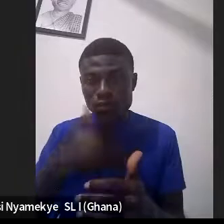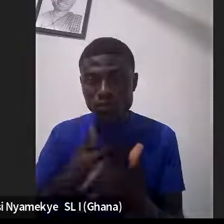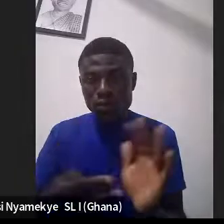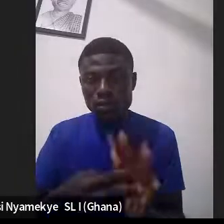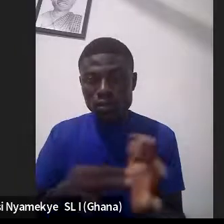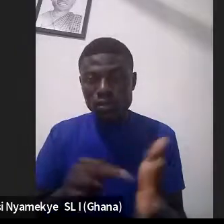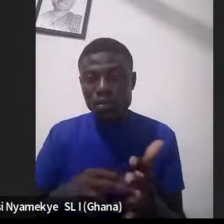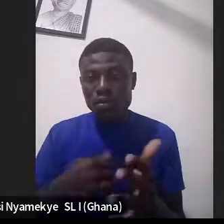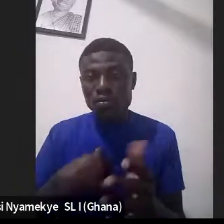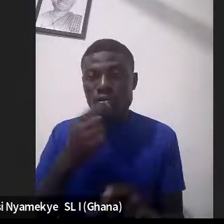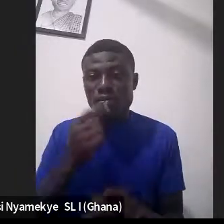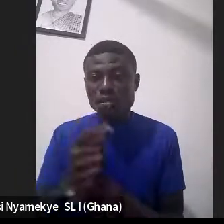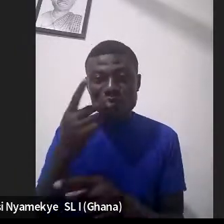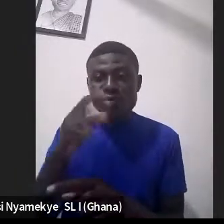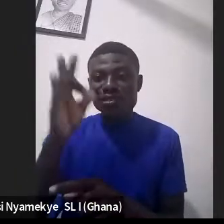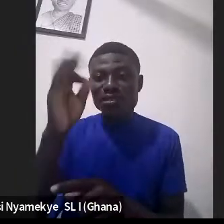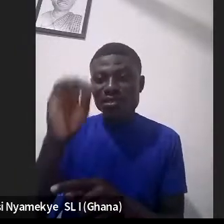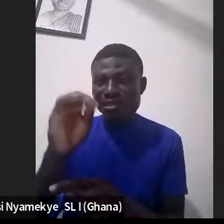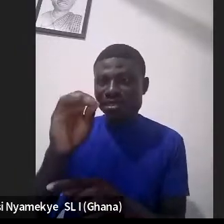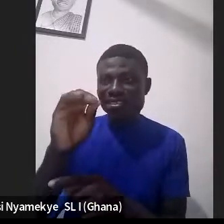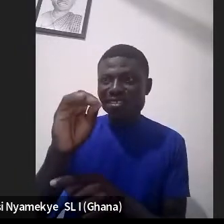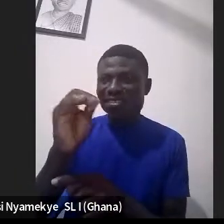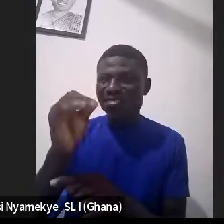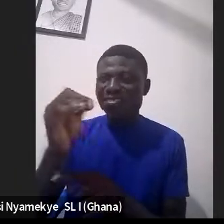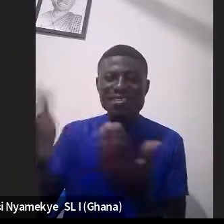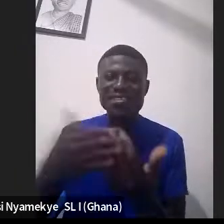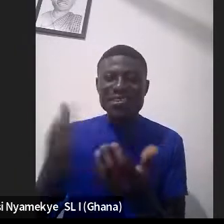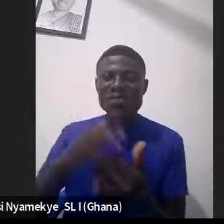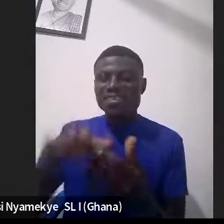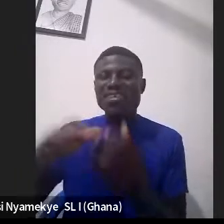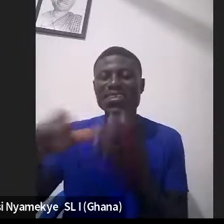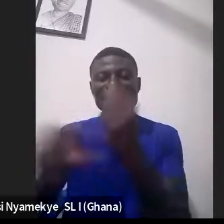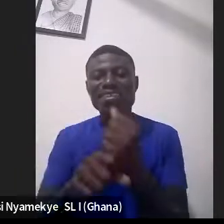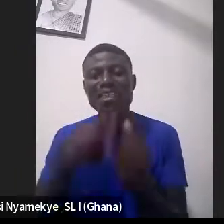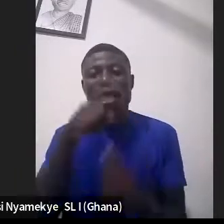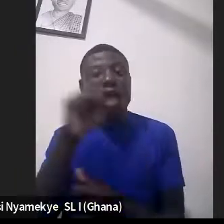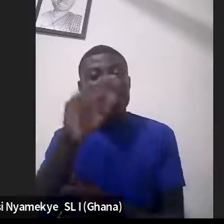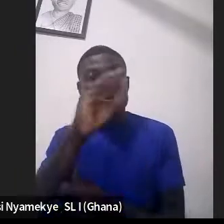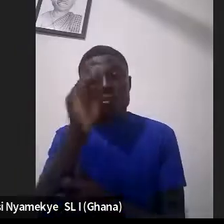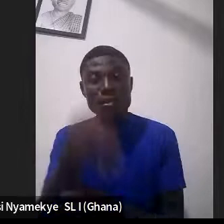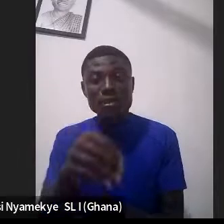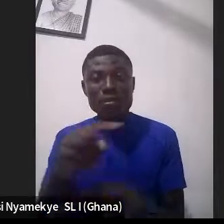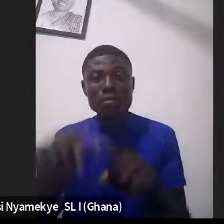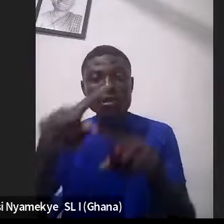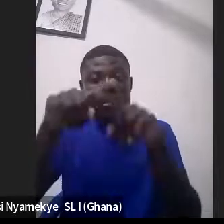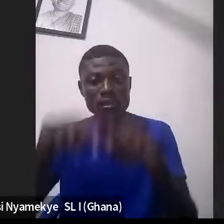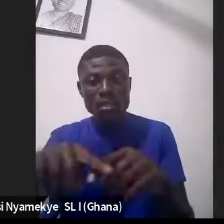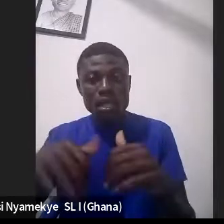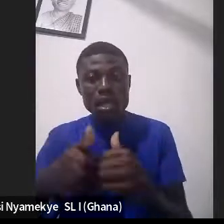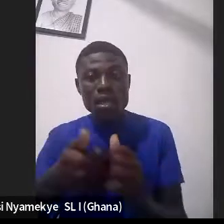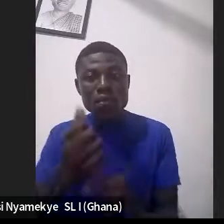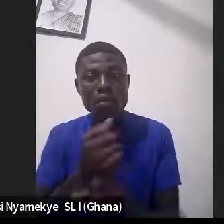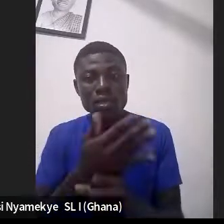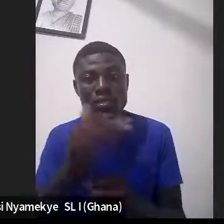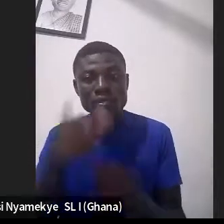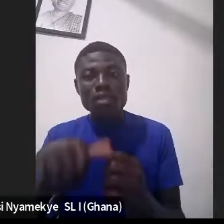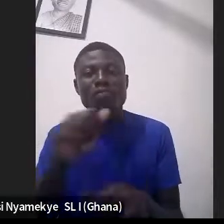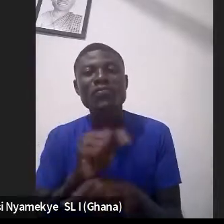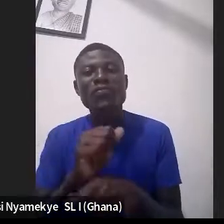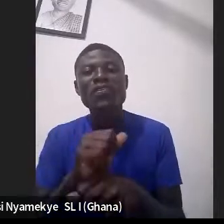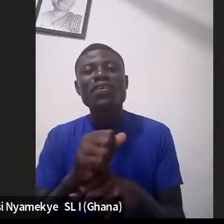90% chance or even 100%, but it depends on the organization that says it. I'm not